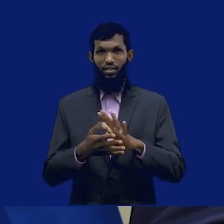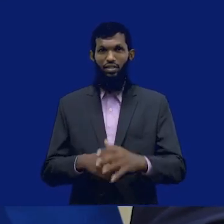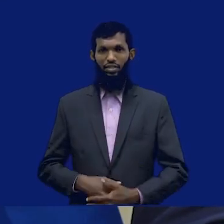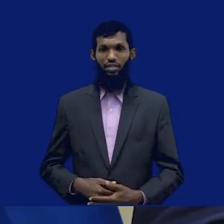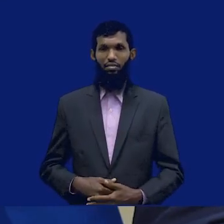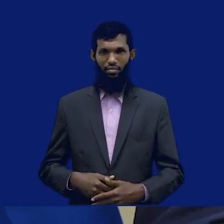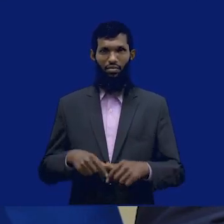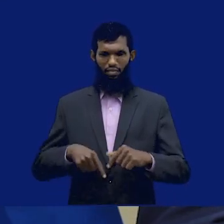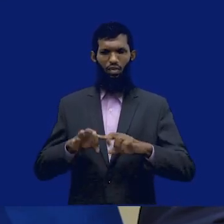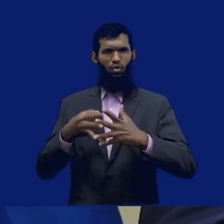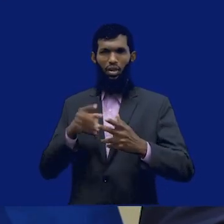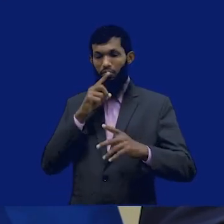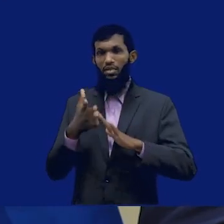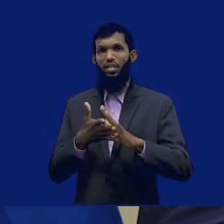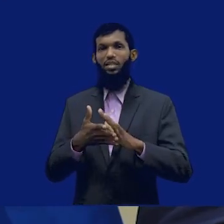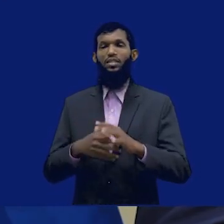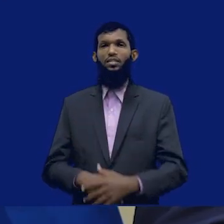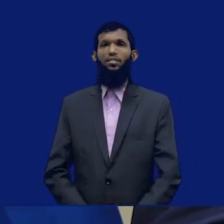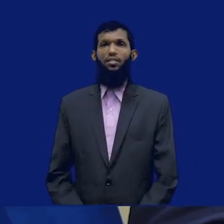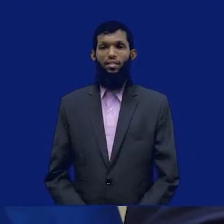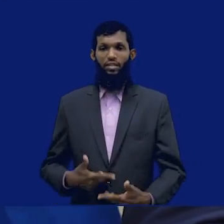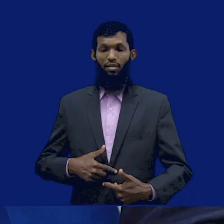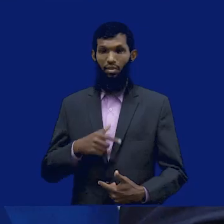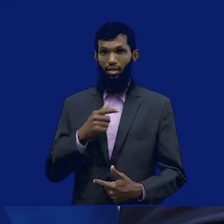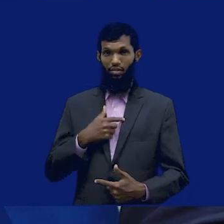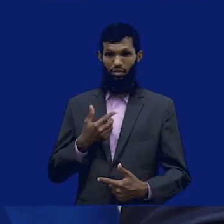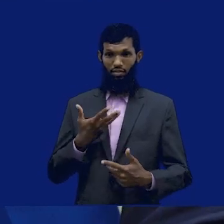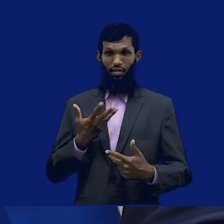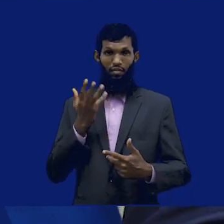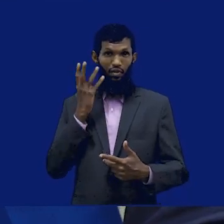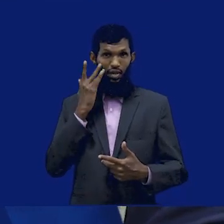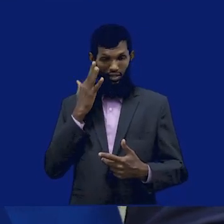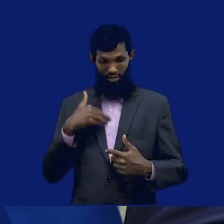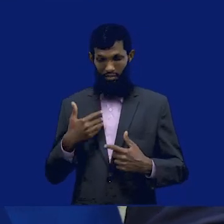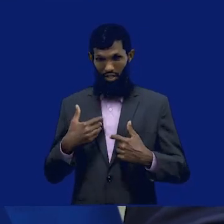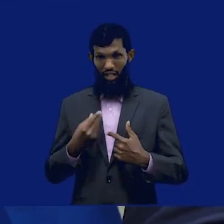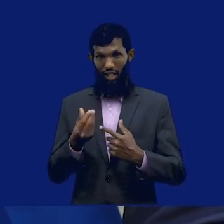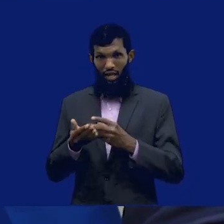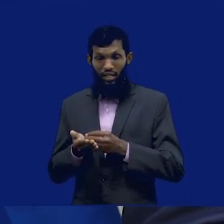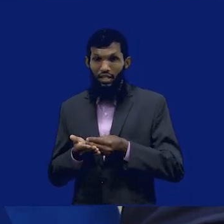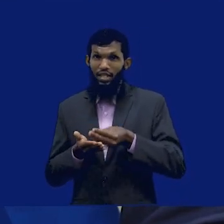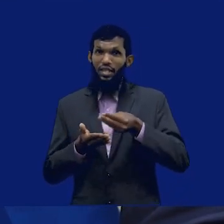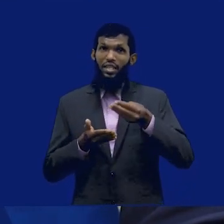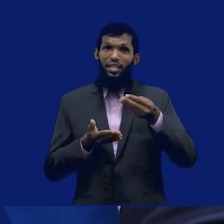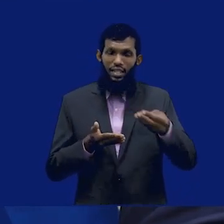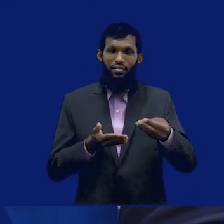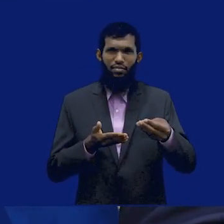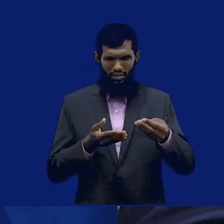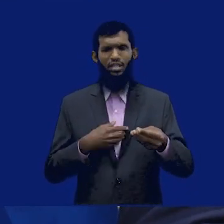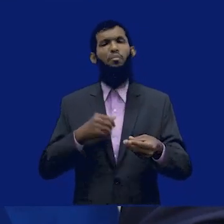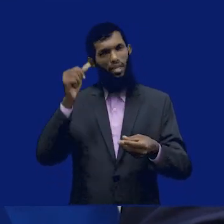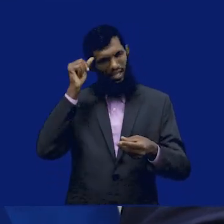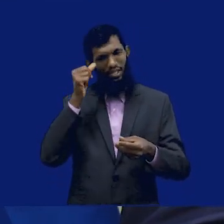He describes in this verse, Allah subhanahu wa ta'ala describes the people who give zakat, that in their wealth there is a known